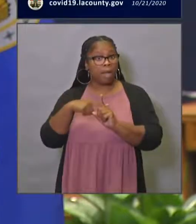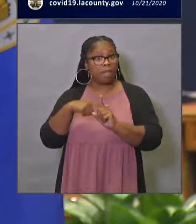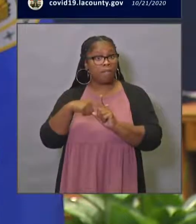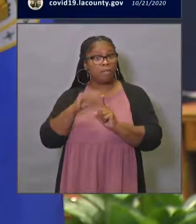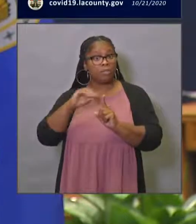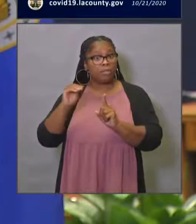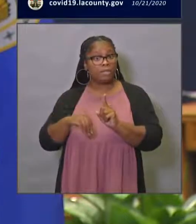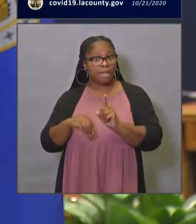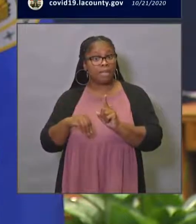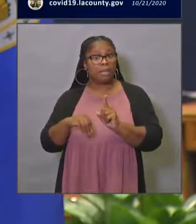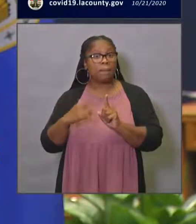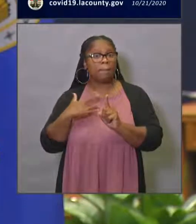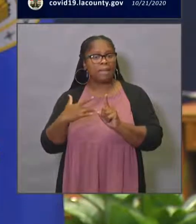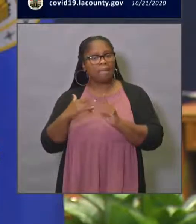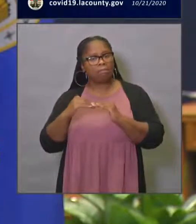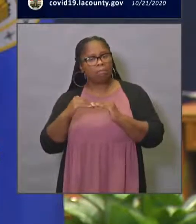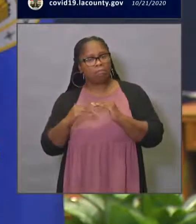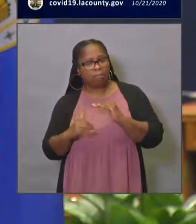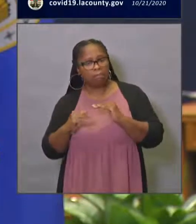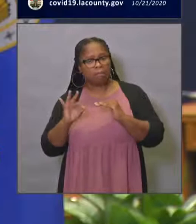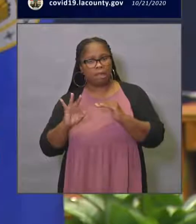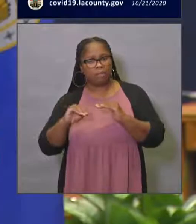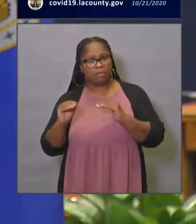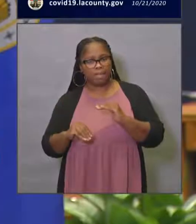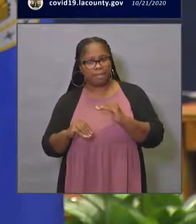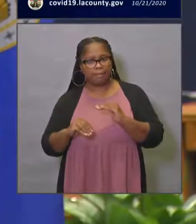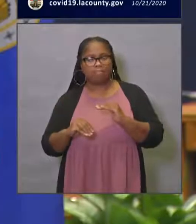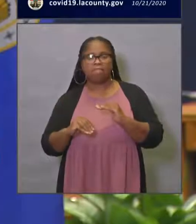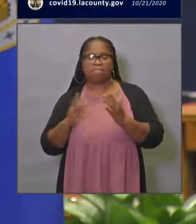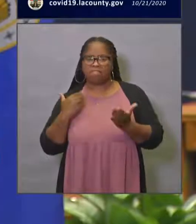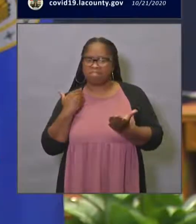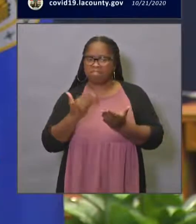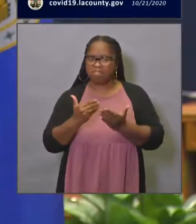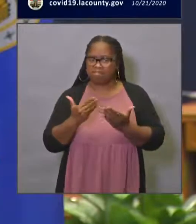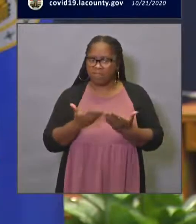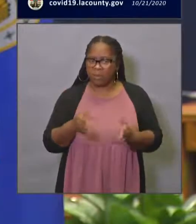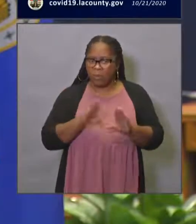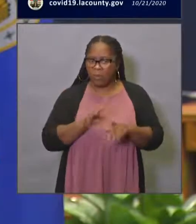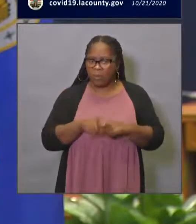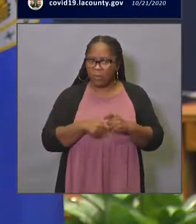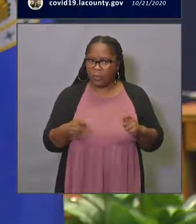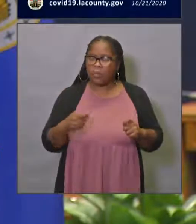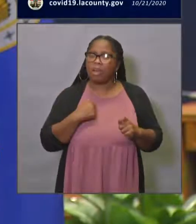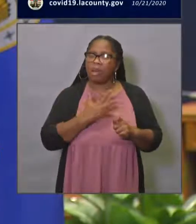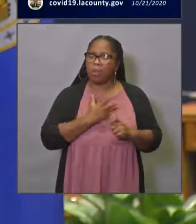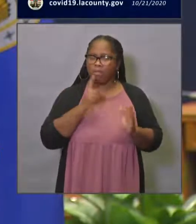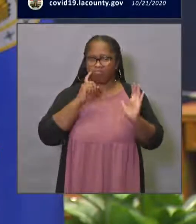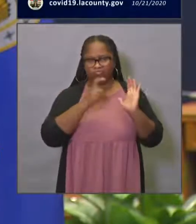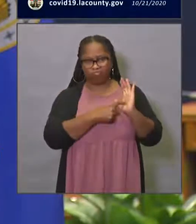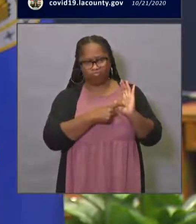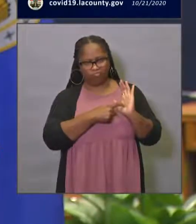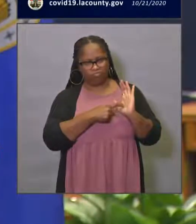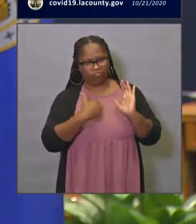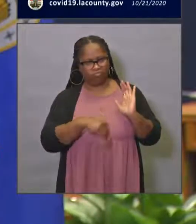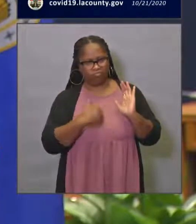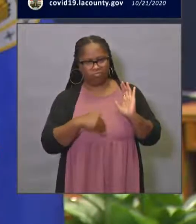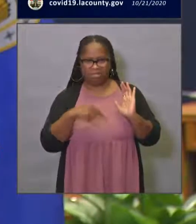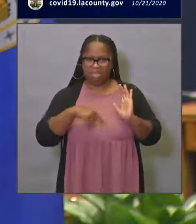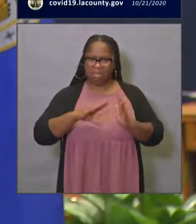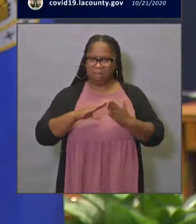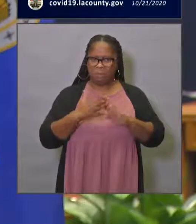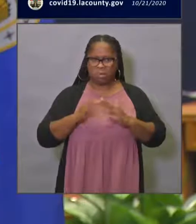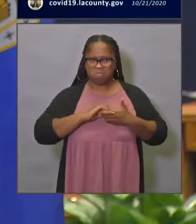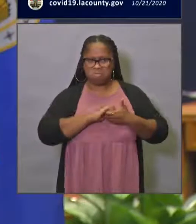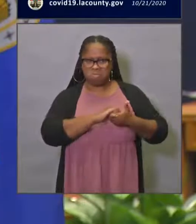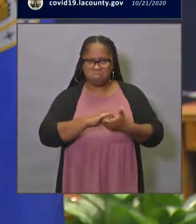slightly under 9%. In closing, I do want to acknowledge what we as a community continue to accomplish